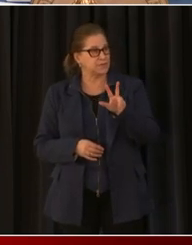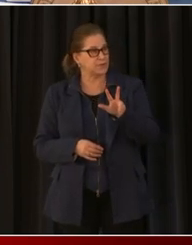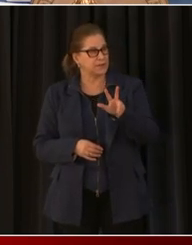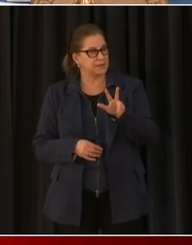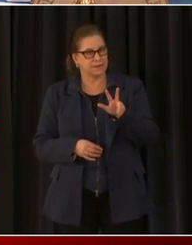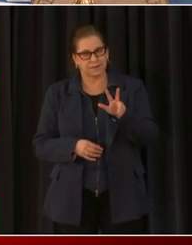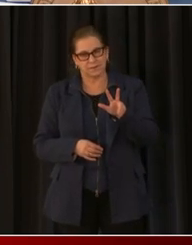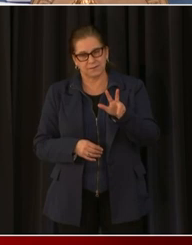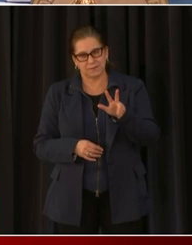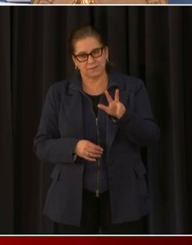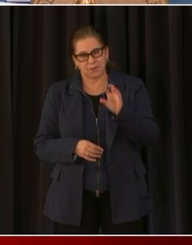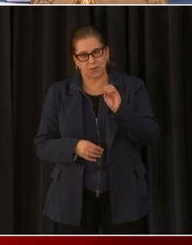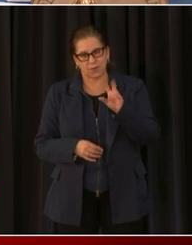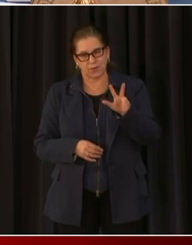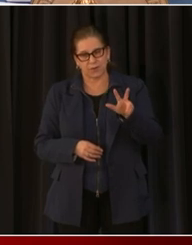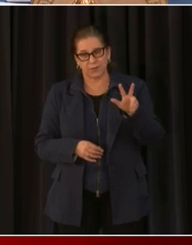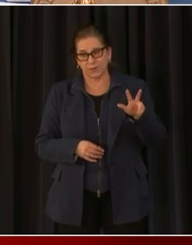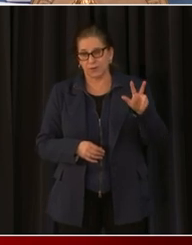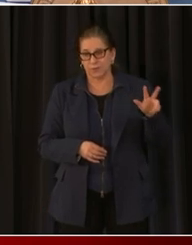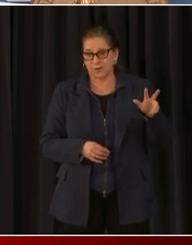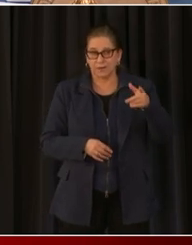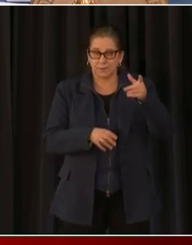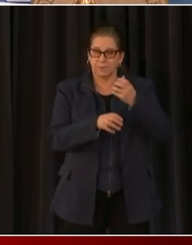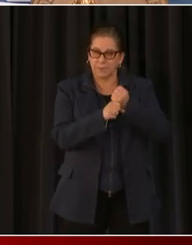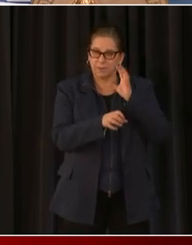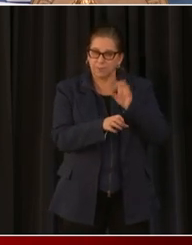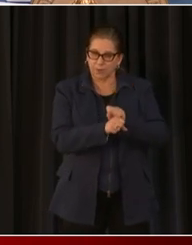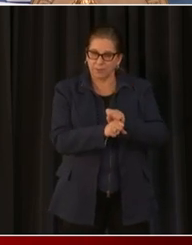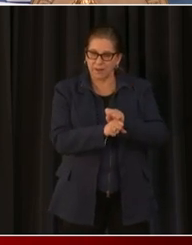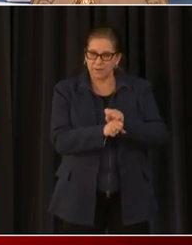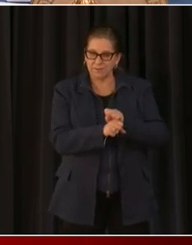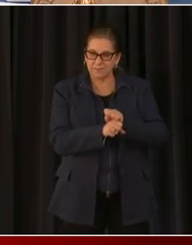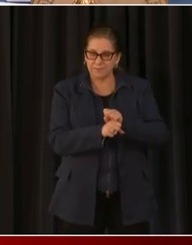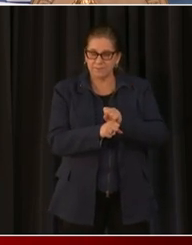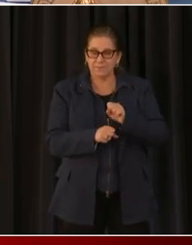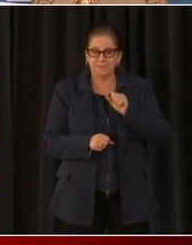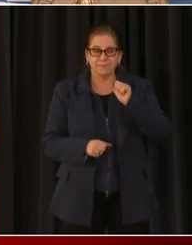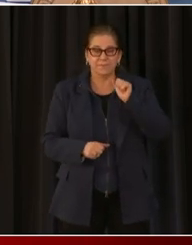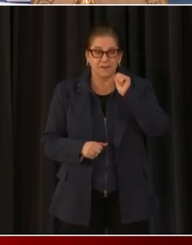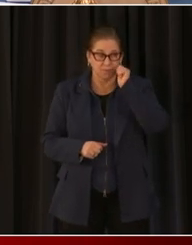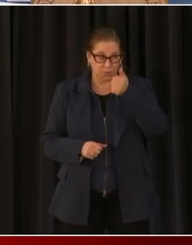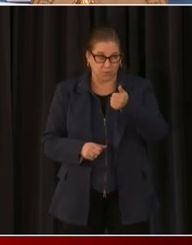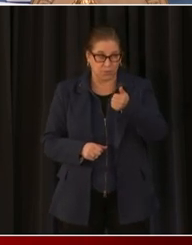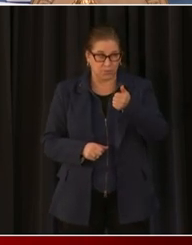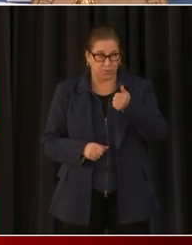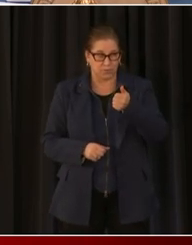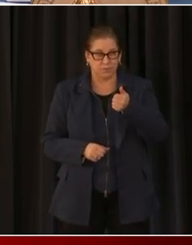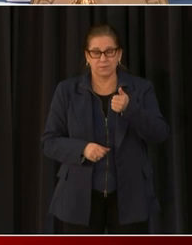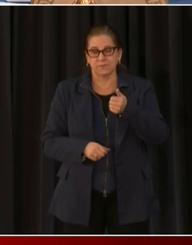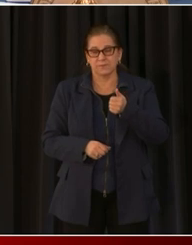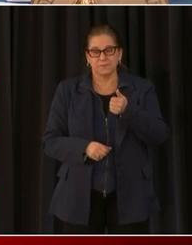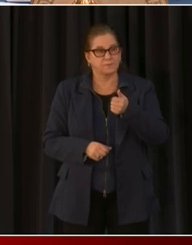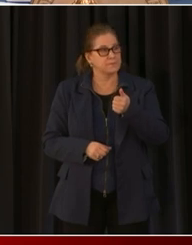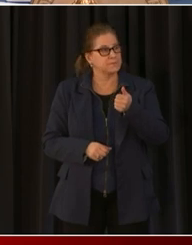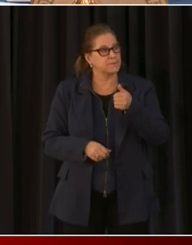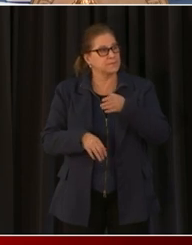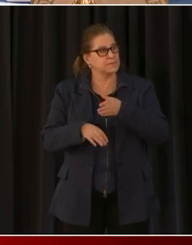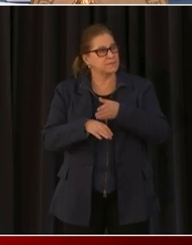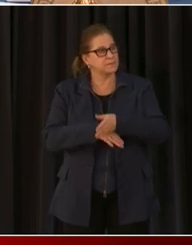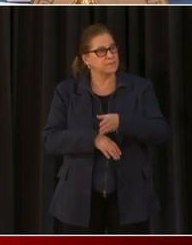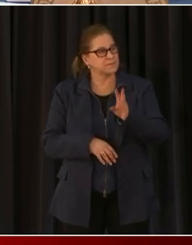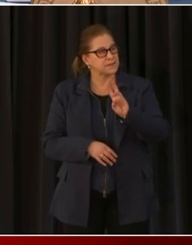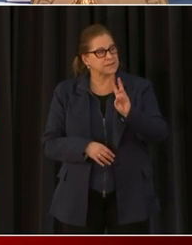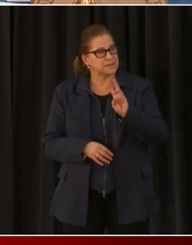855-363-0333. And tomorrow, Friday, also beginning at 6 p.m., you may, all